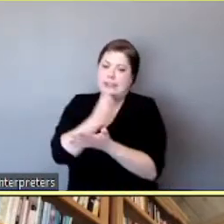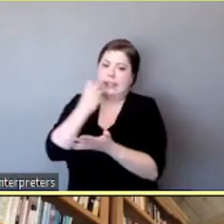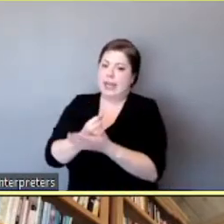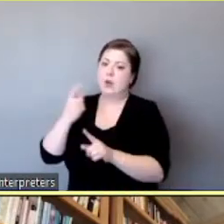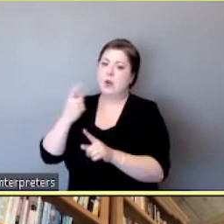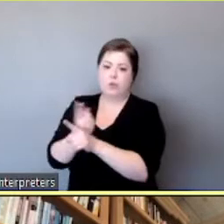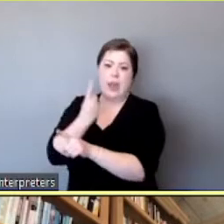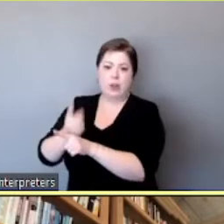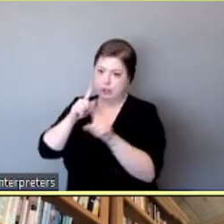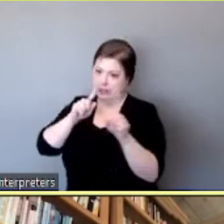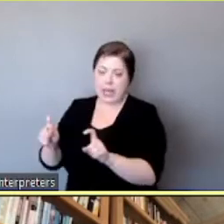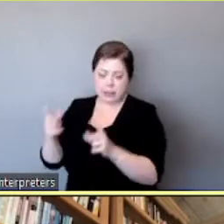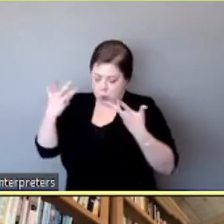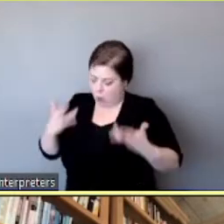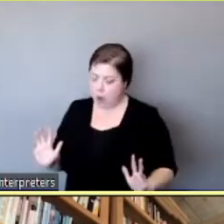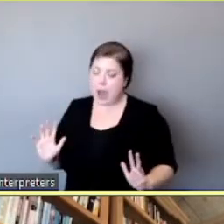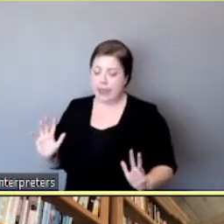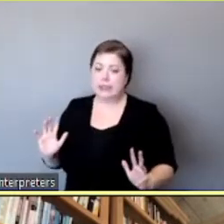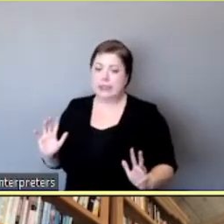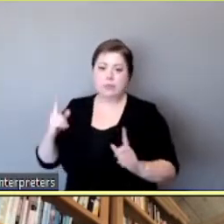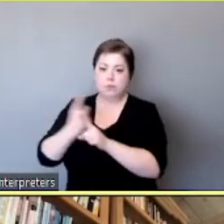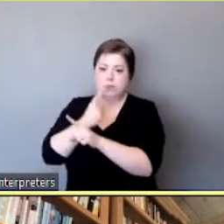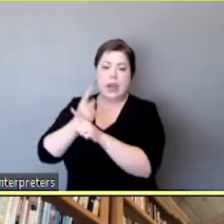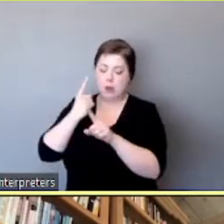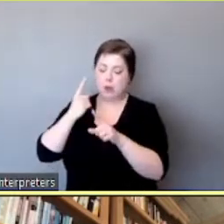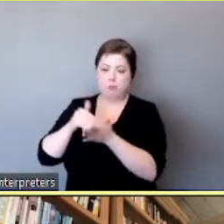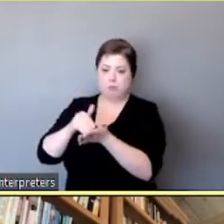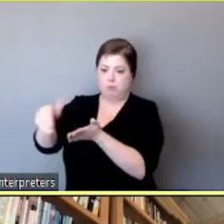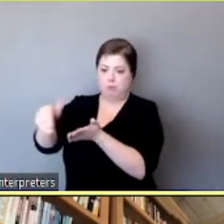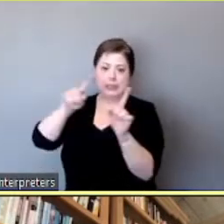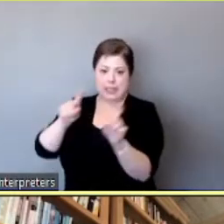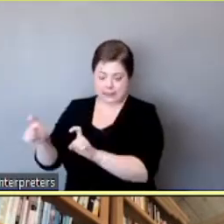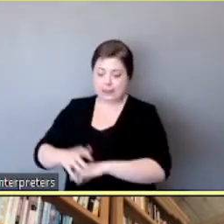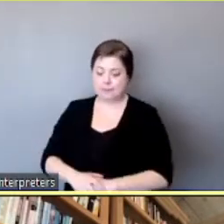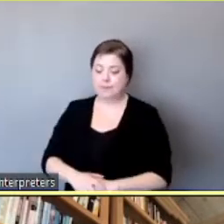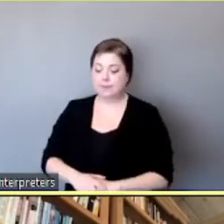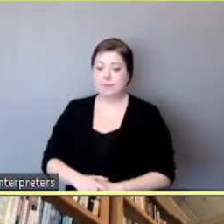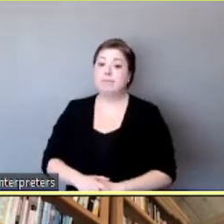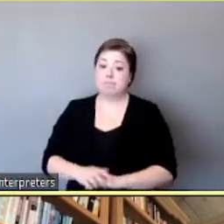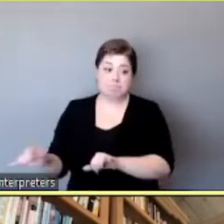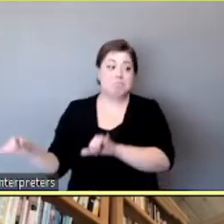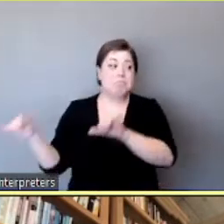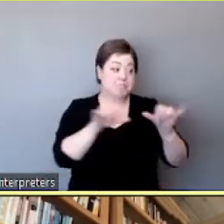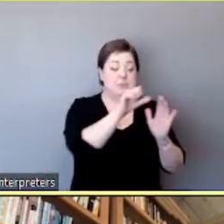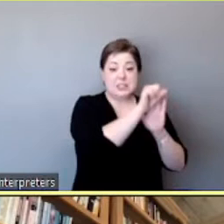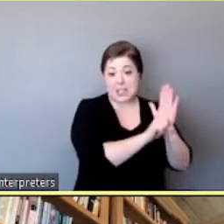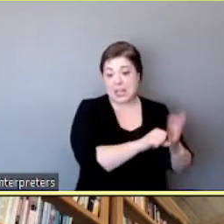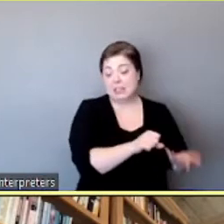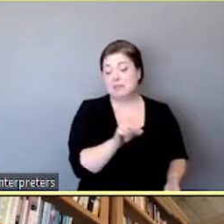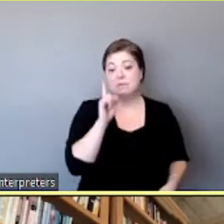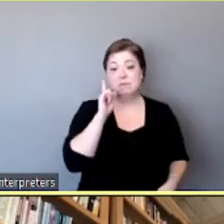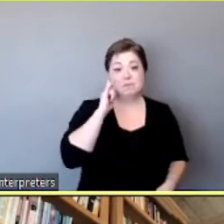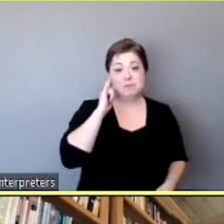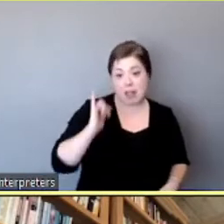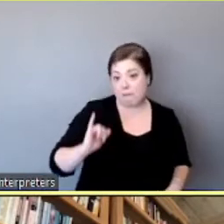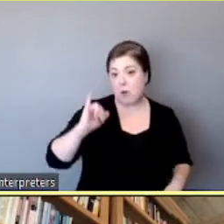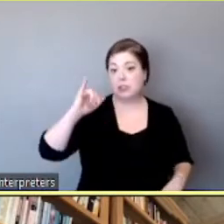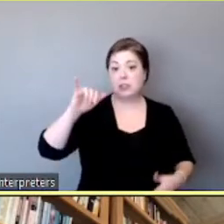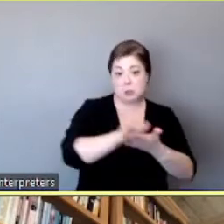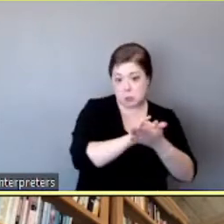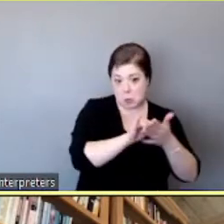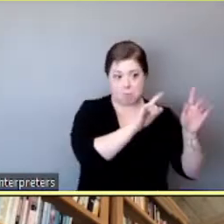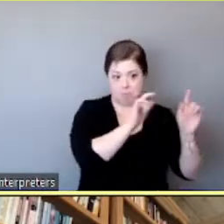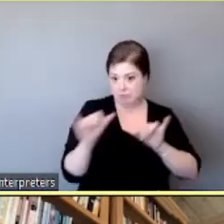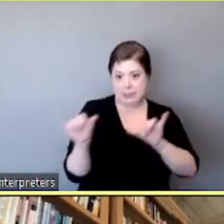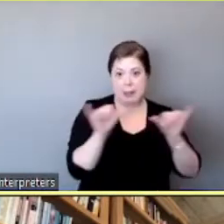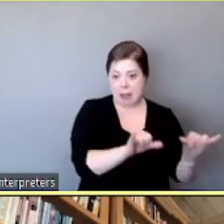New Mexico, regular testing. And now that's what states like California and cities like New York are implementing.